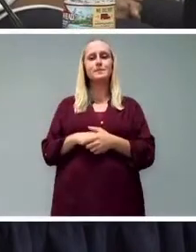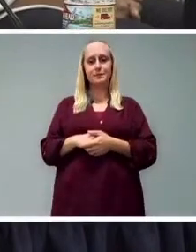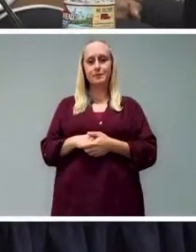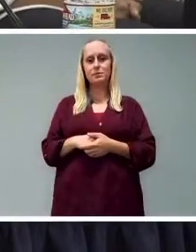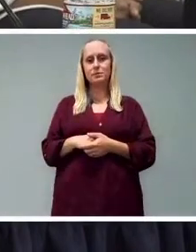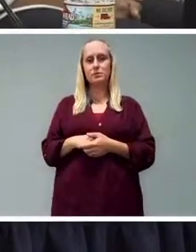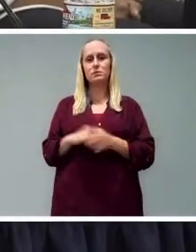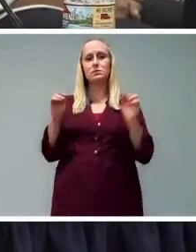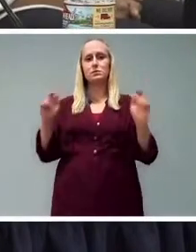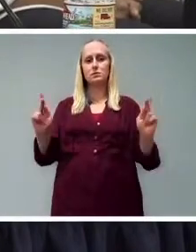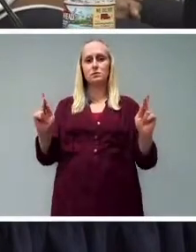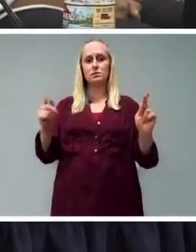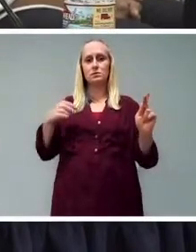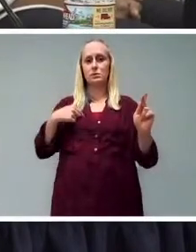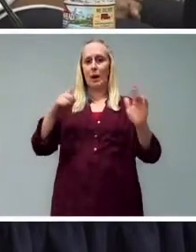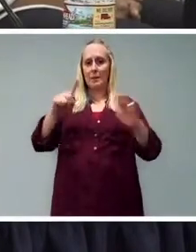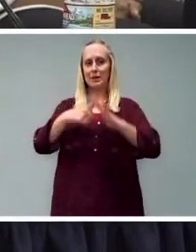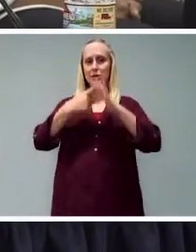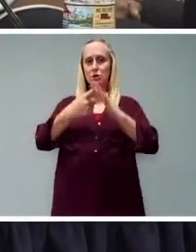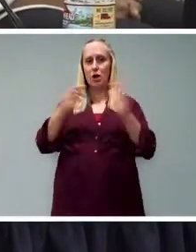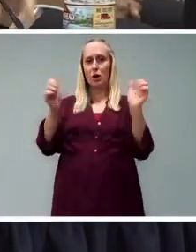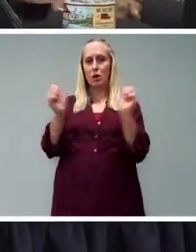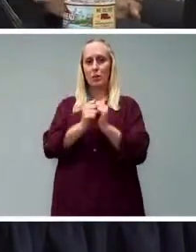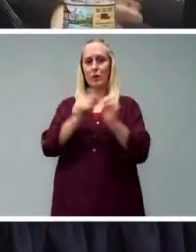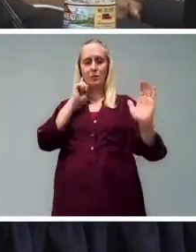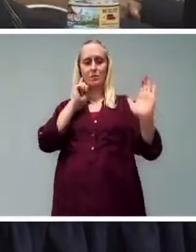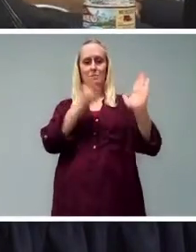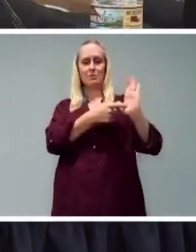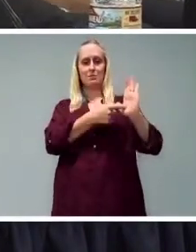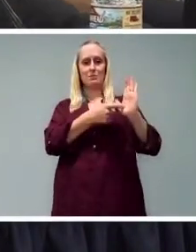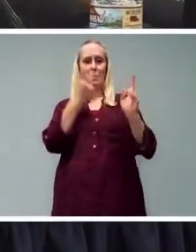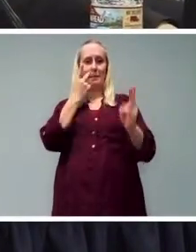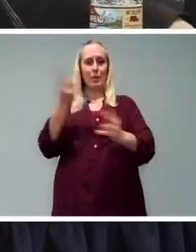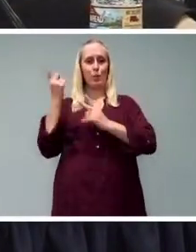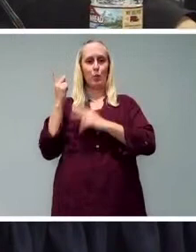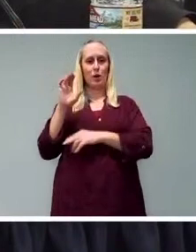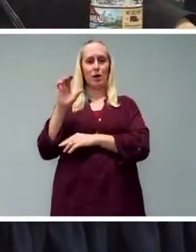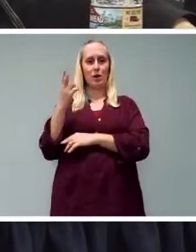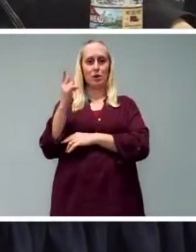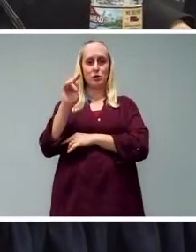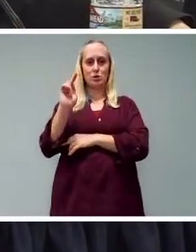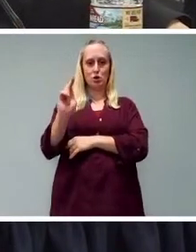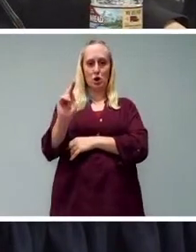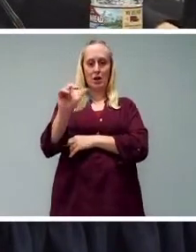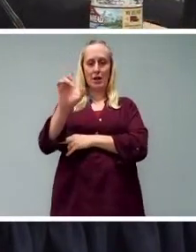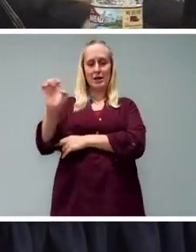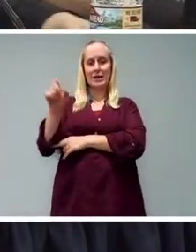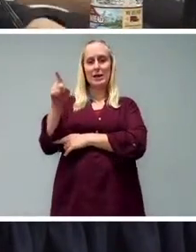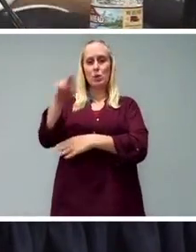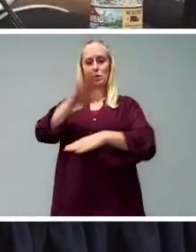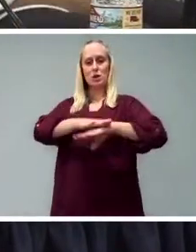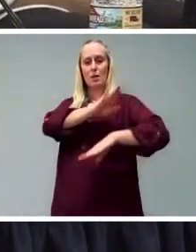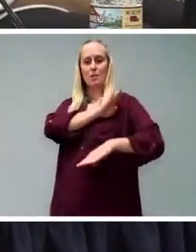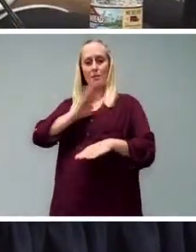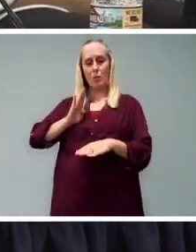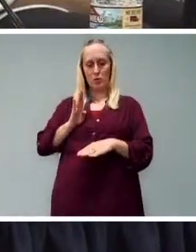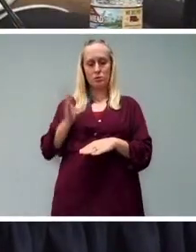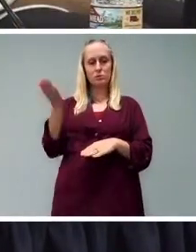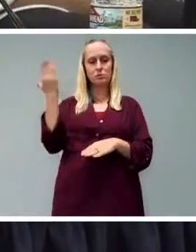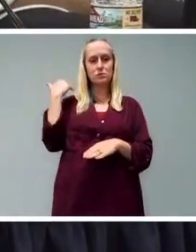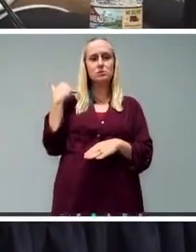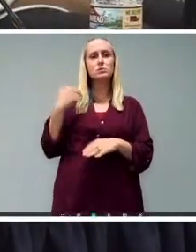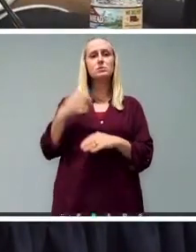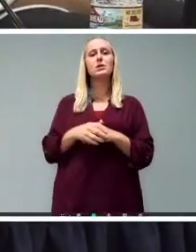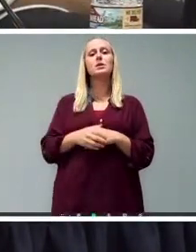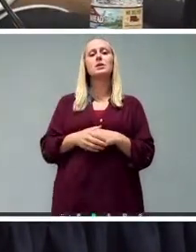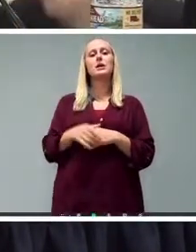All right, so I'm gonna start with a tribute in memory of Chuck Lee, because it was Chuck who was on the board at the time. And he had this